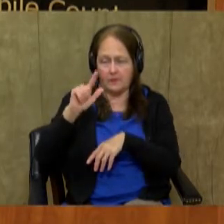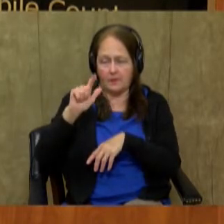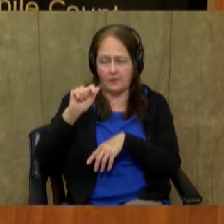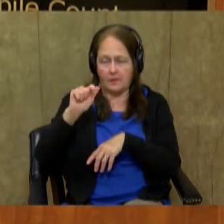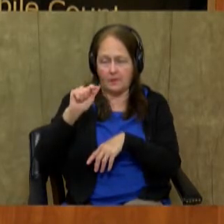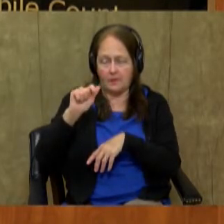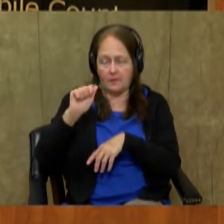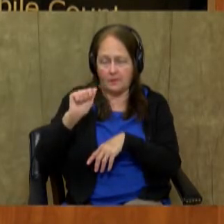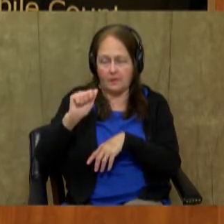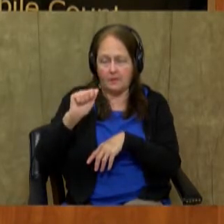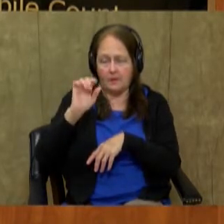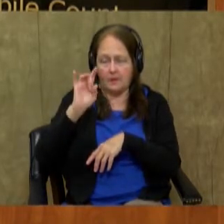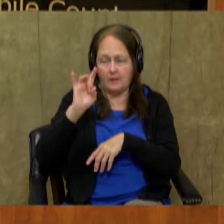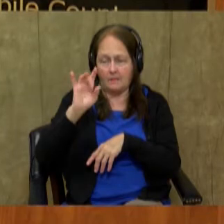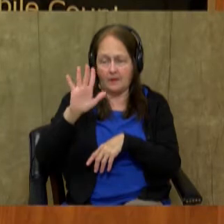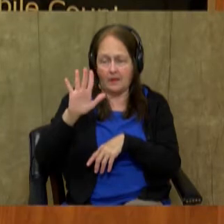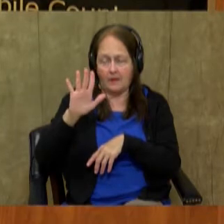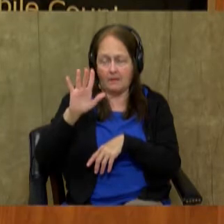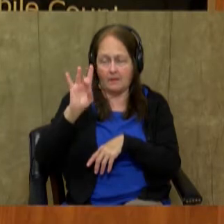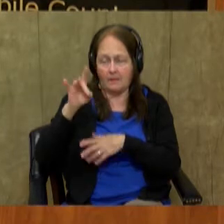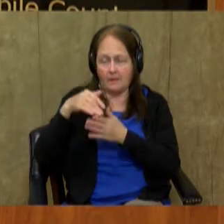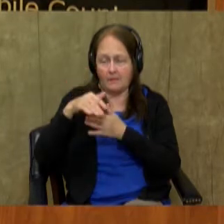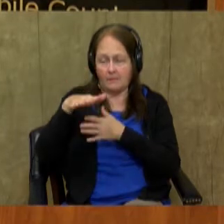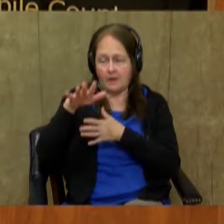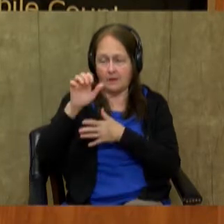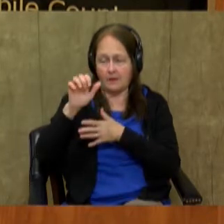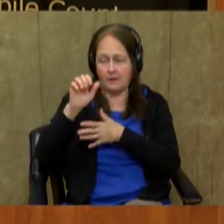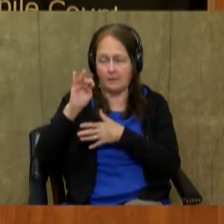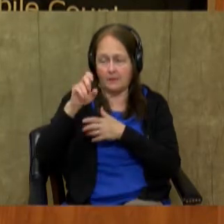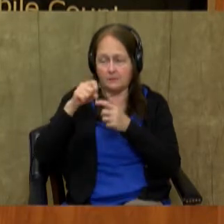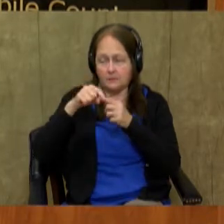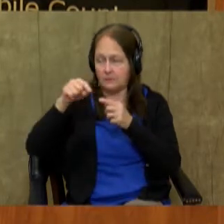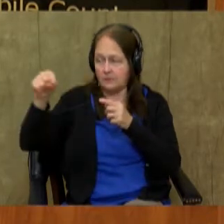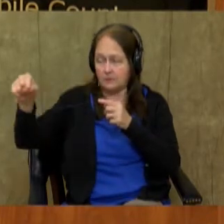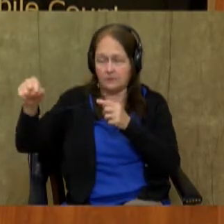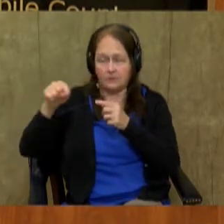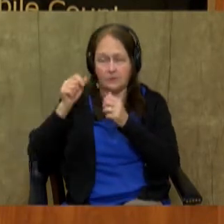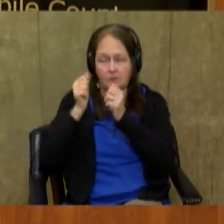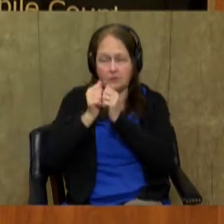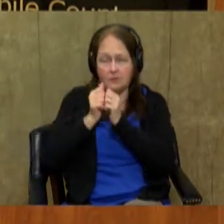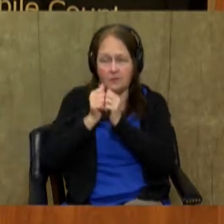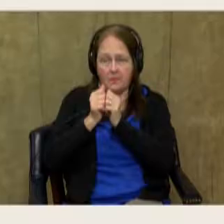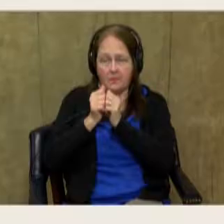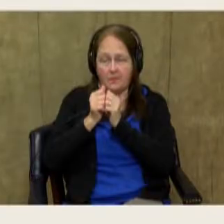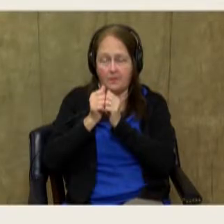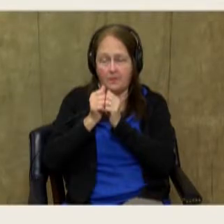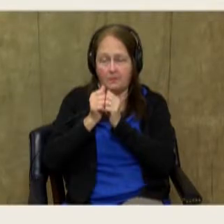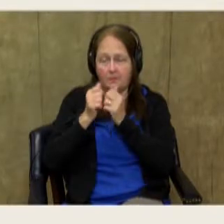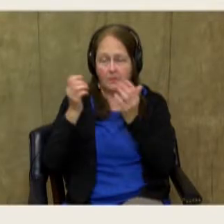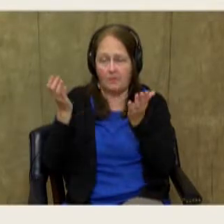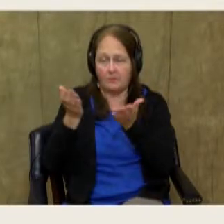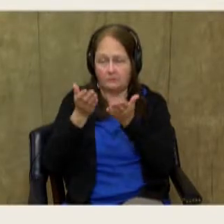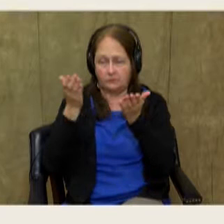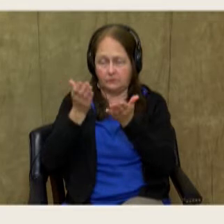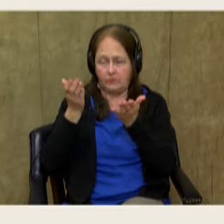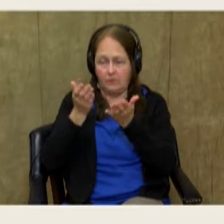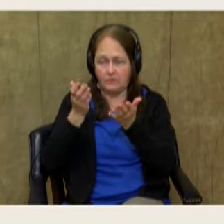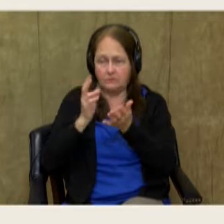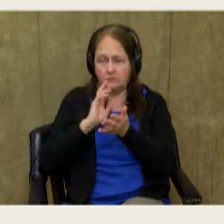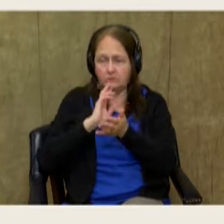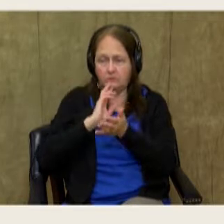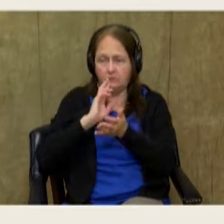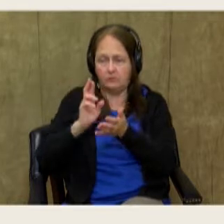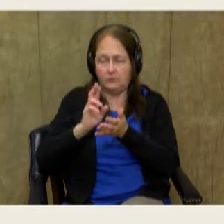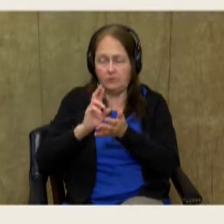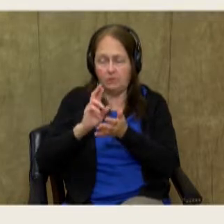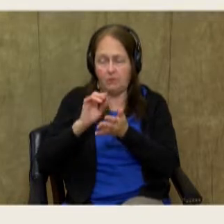miles. So let's look at our political map first. We always want to start with where things are. So